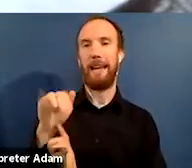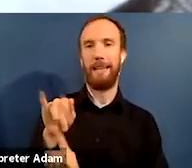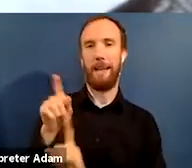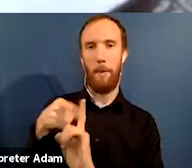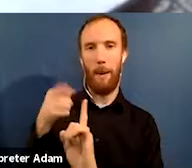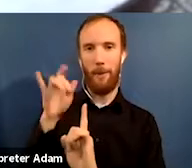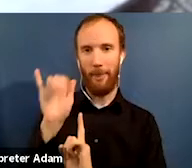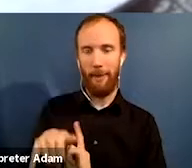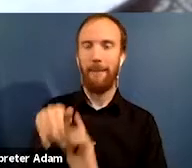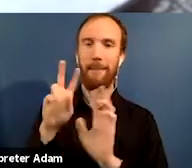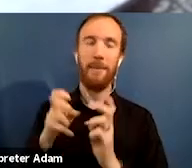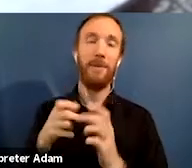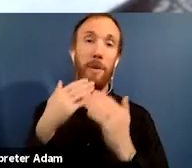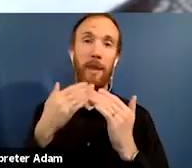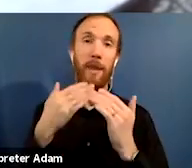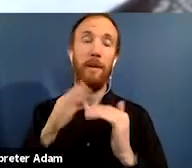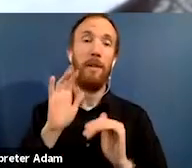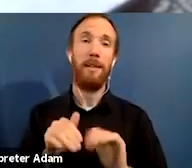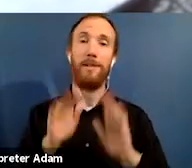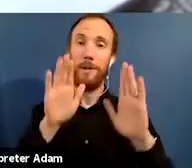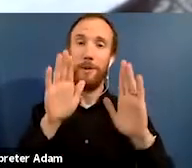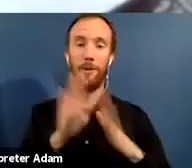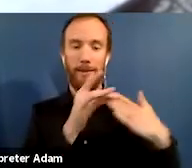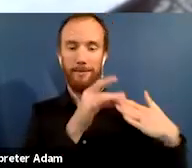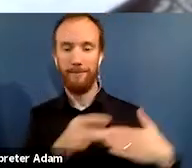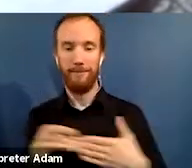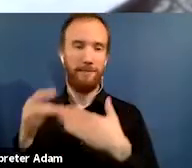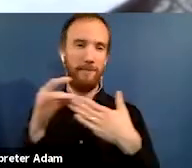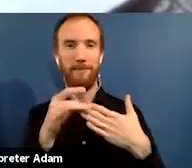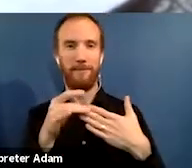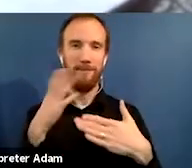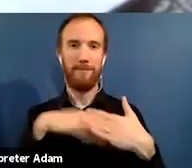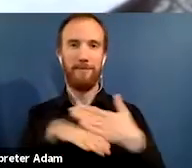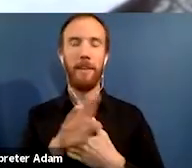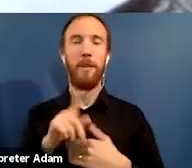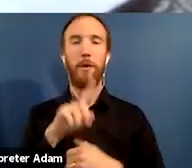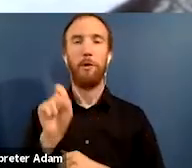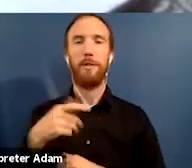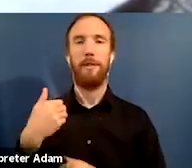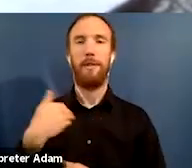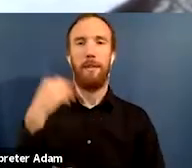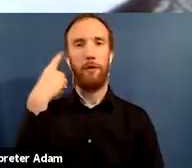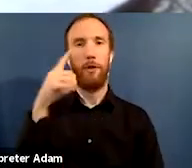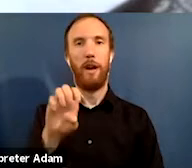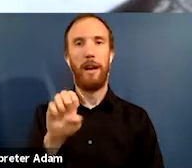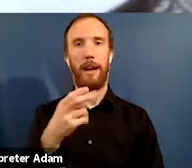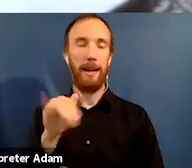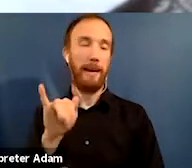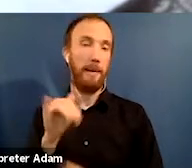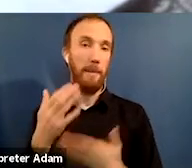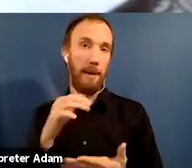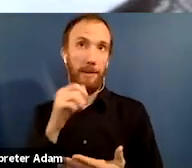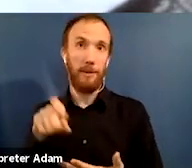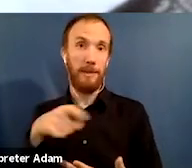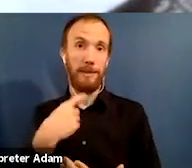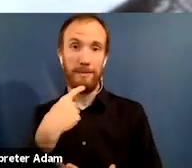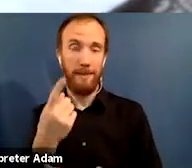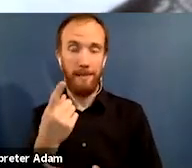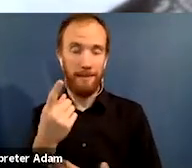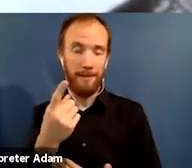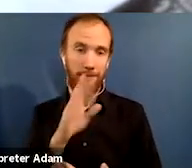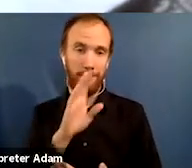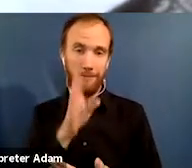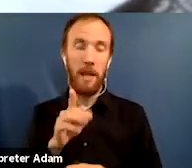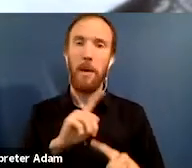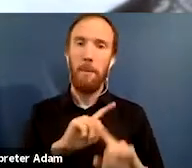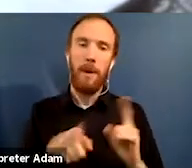so thank you. That's a great segue into the question I had for Ahi. I might not even have to say it out loud. It's essentially on that, but